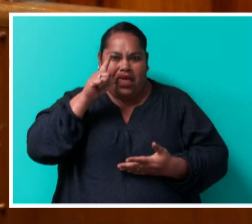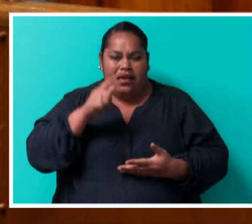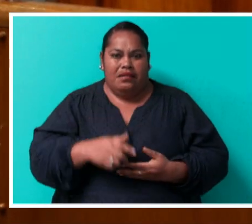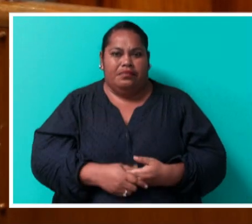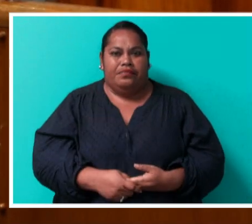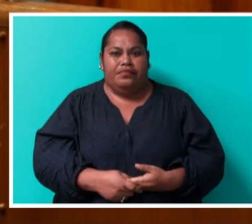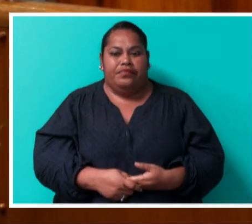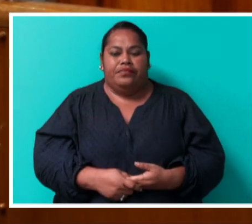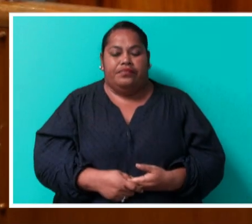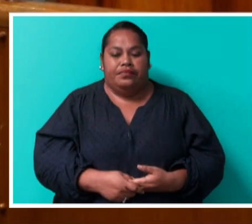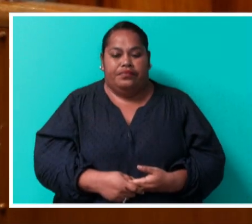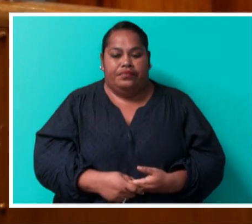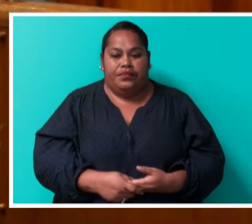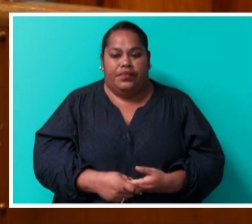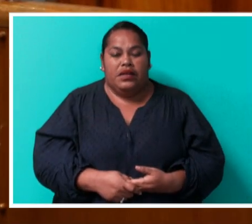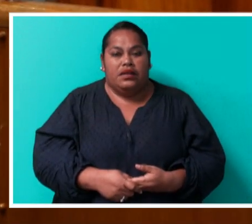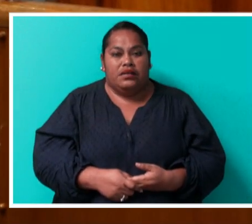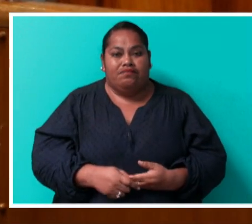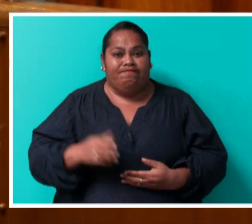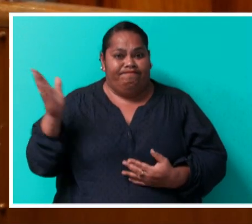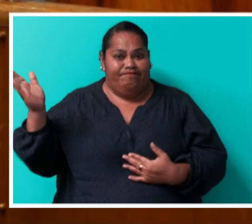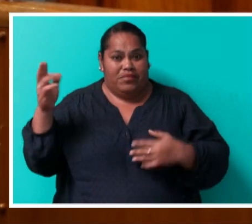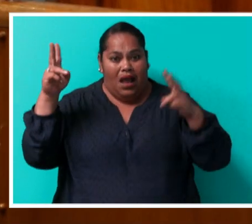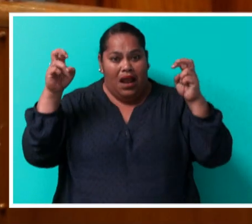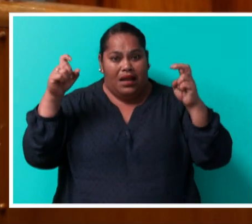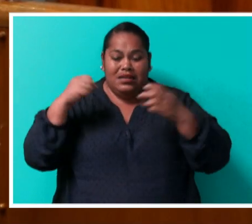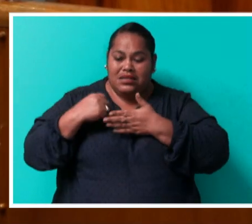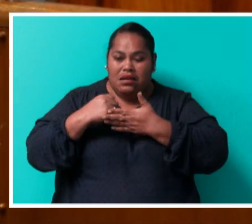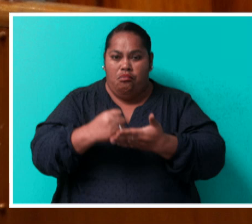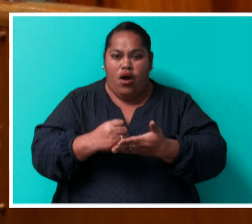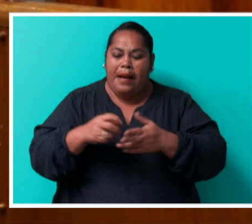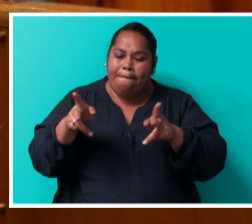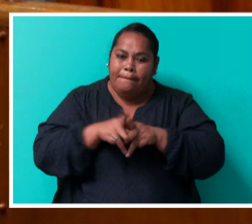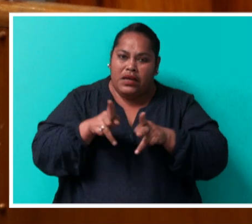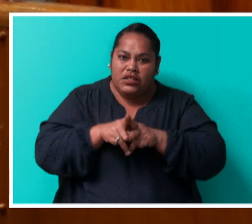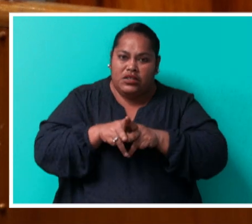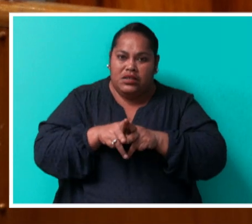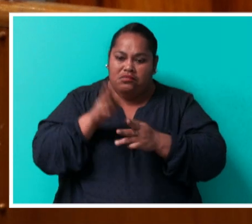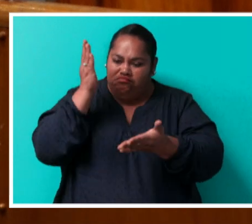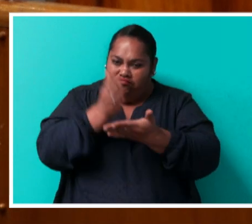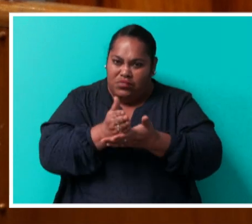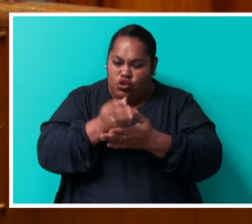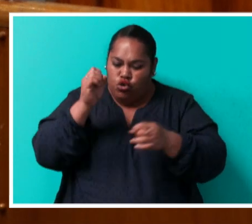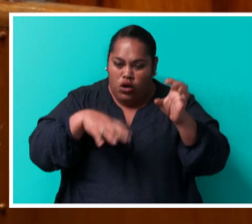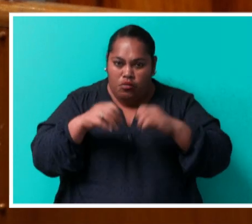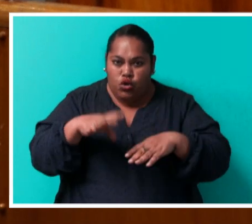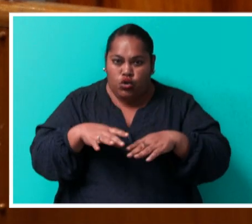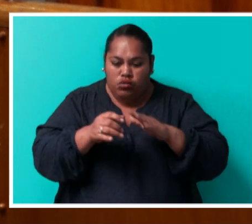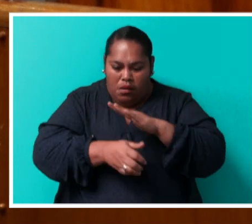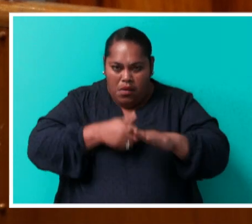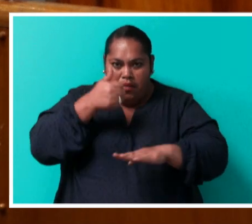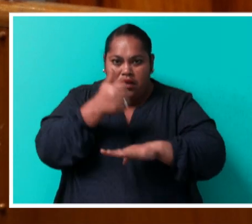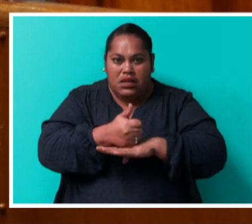Mr. Speaker, sir, I highlighted that the support and partnership directly contributed to the implementation of the Ocean of